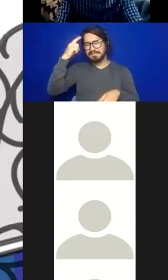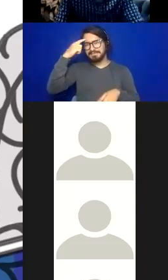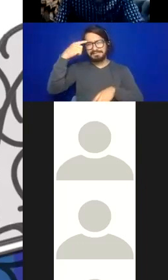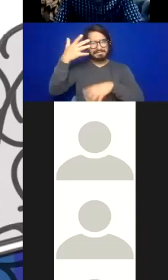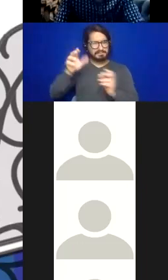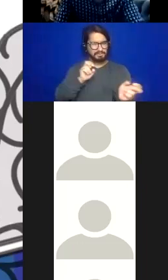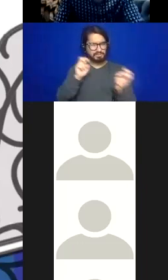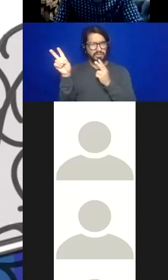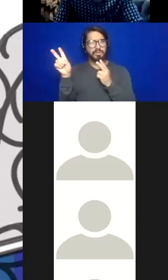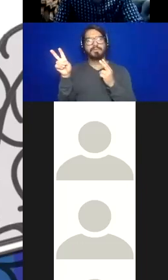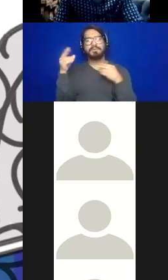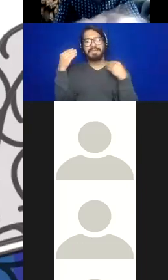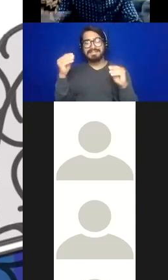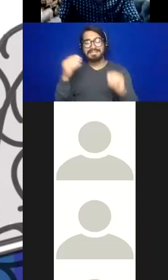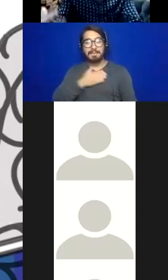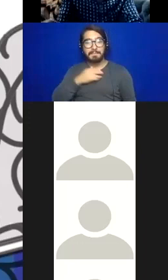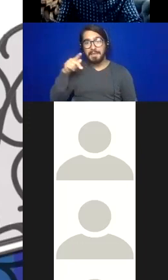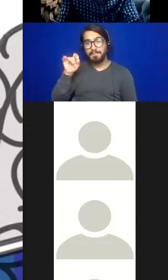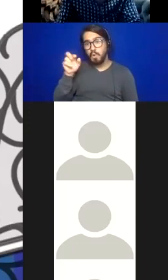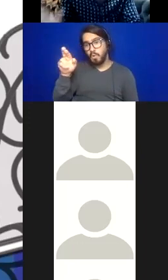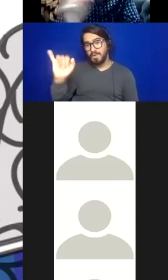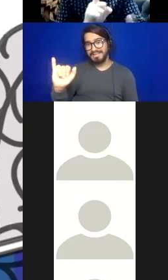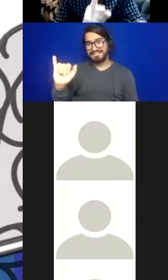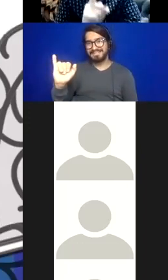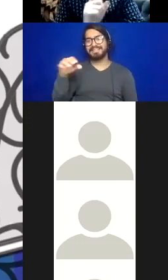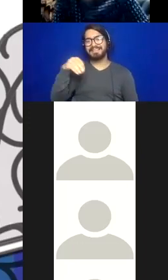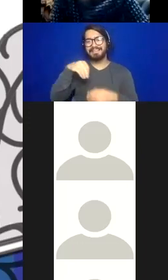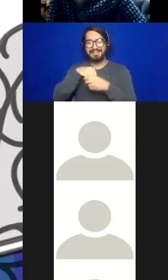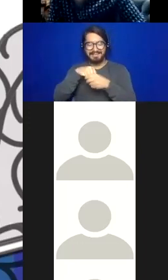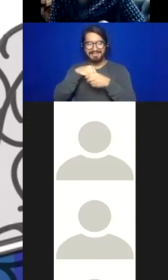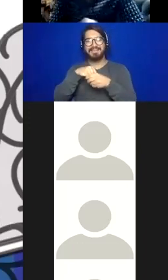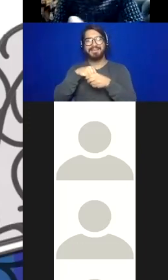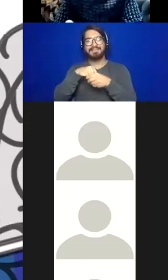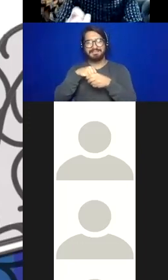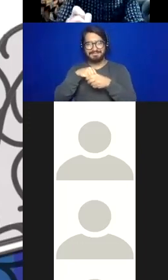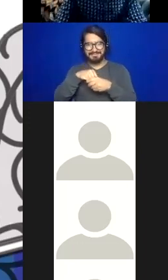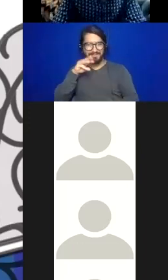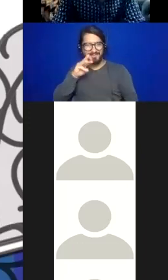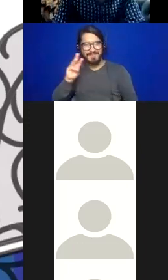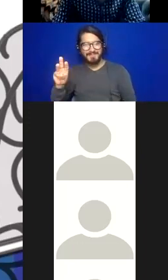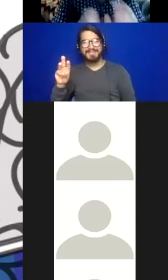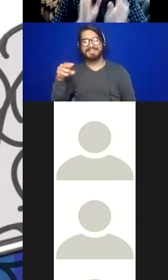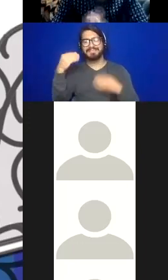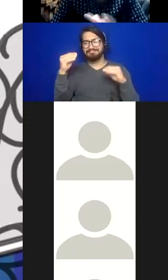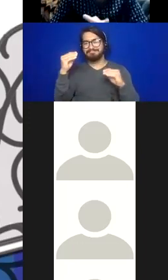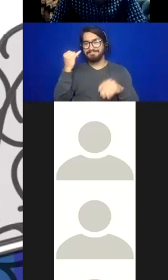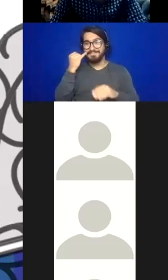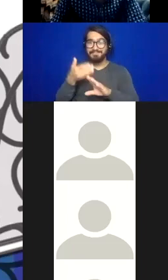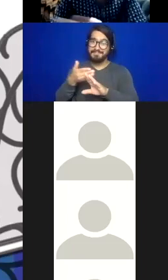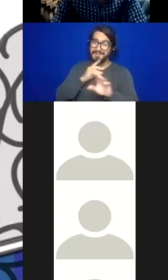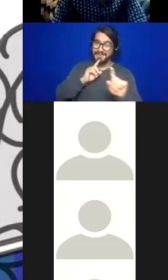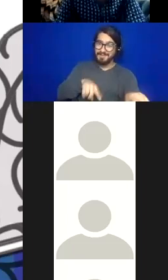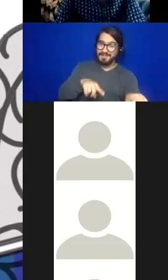selling my poetry chapbook on the website for pre-orders. And so if you're interested in